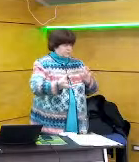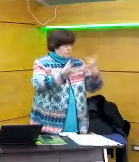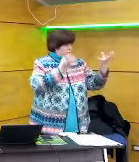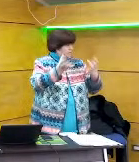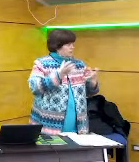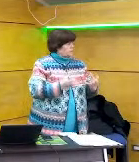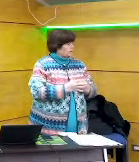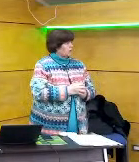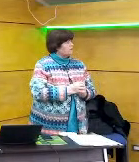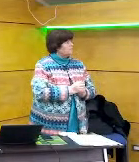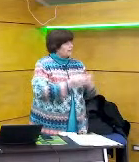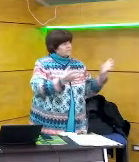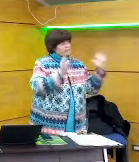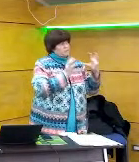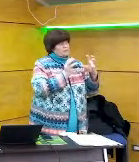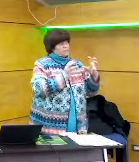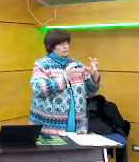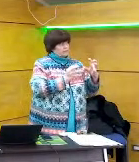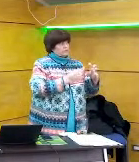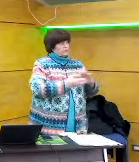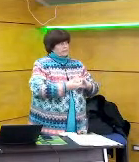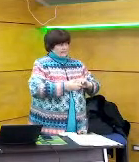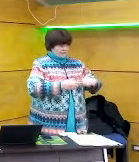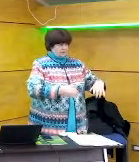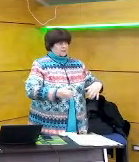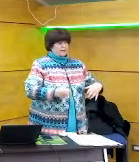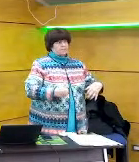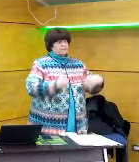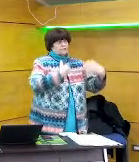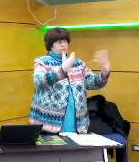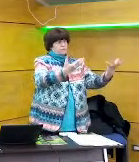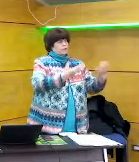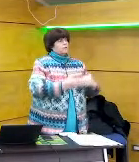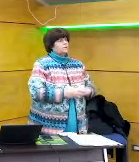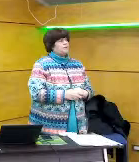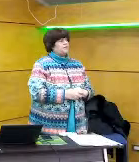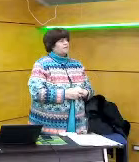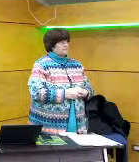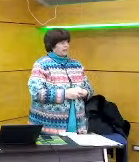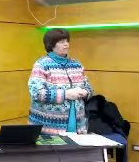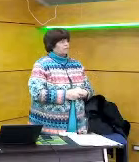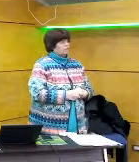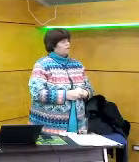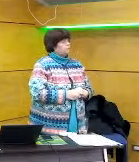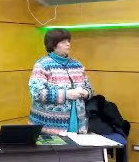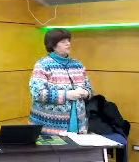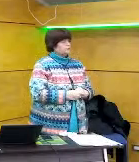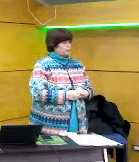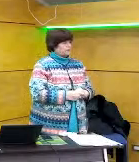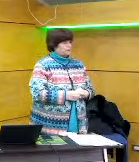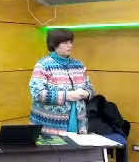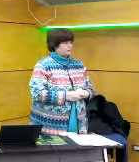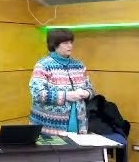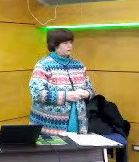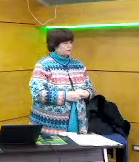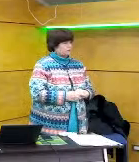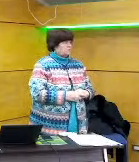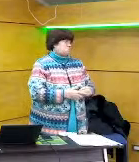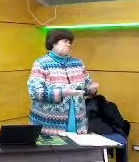of the words. All of that is coming together, and they're able to read a dialogue with